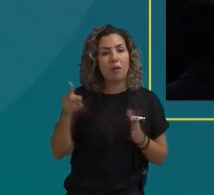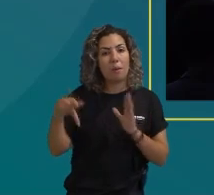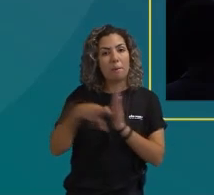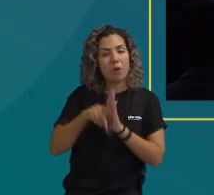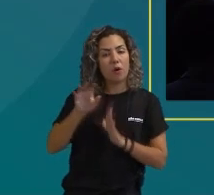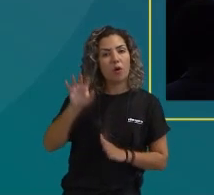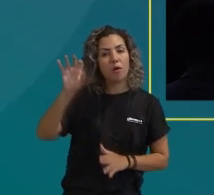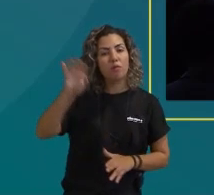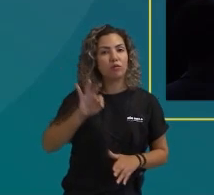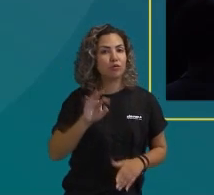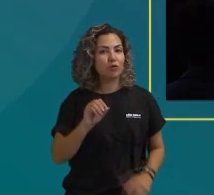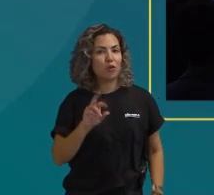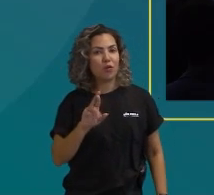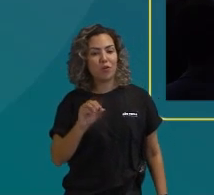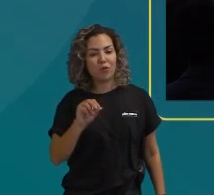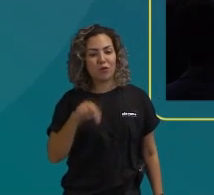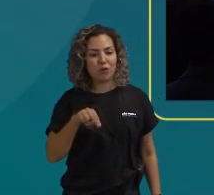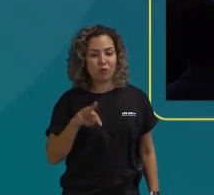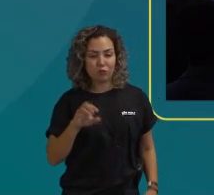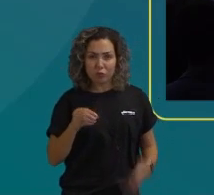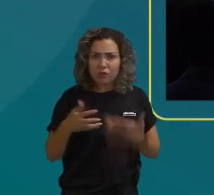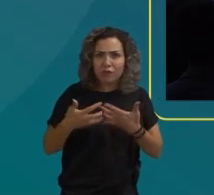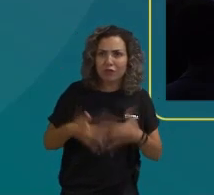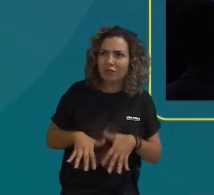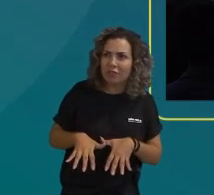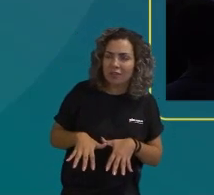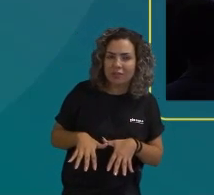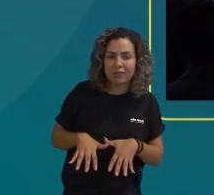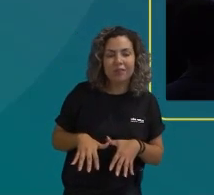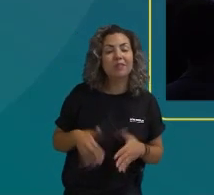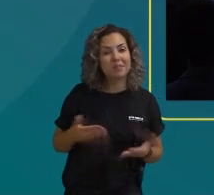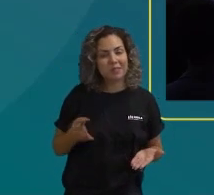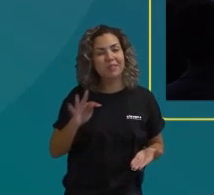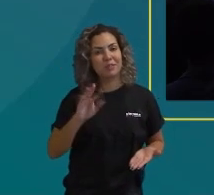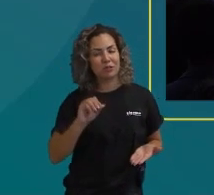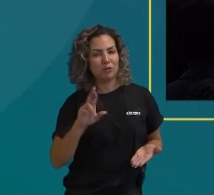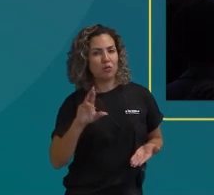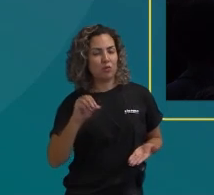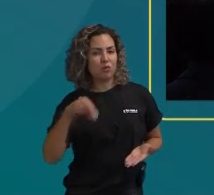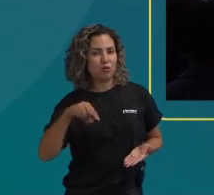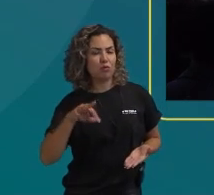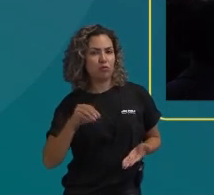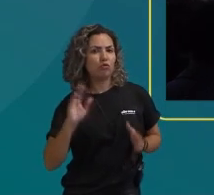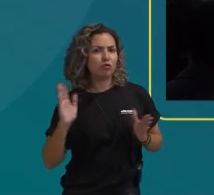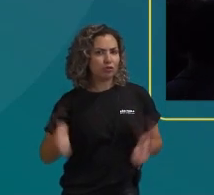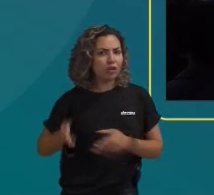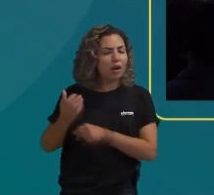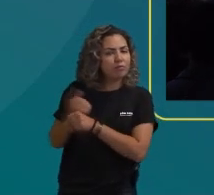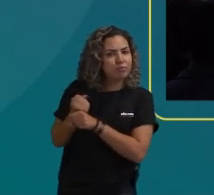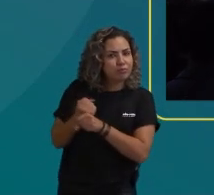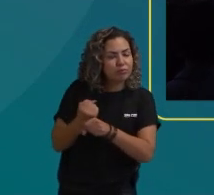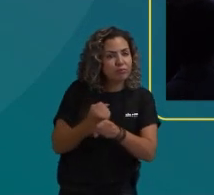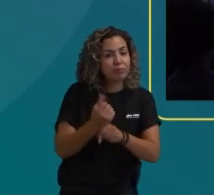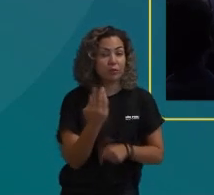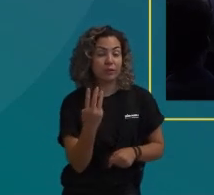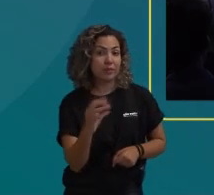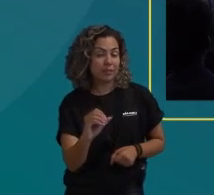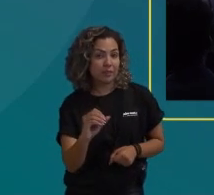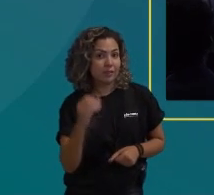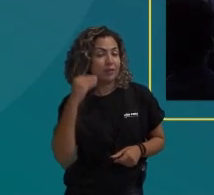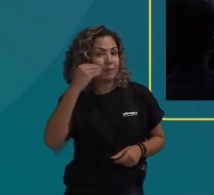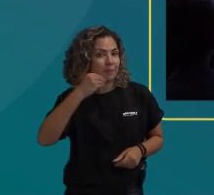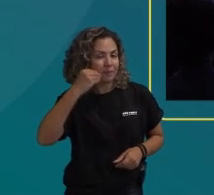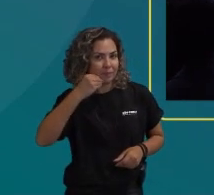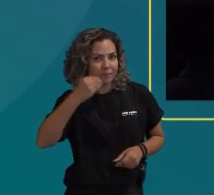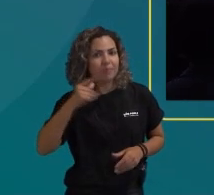working? Okay. Toronto has about 30 years of expertise and work in ecological restoration and urban